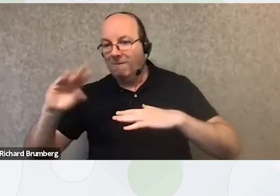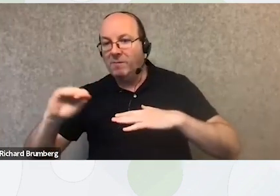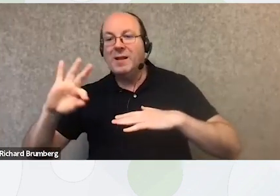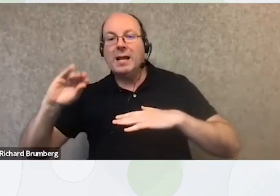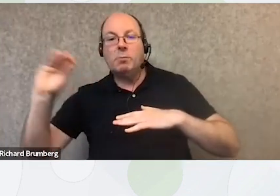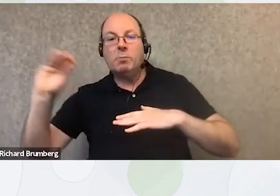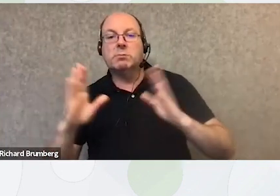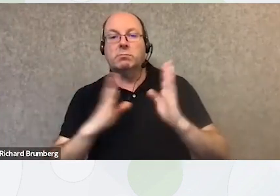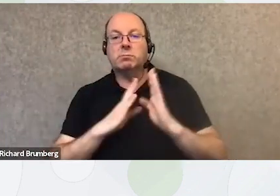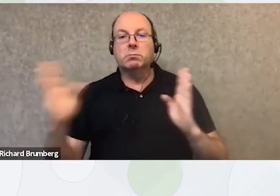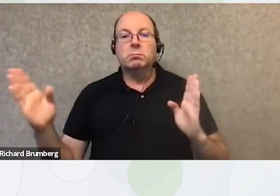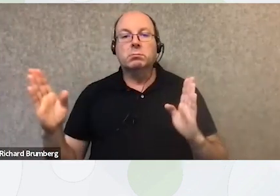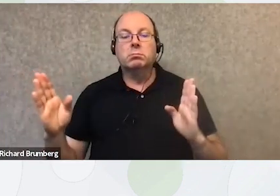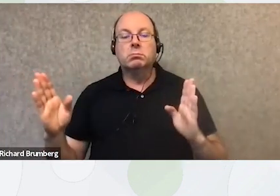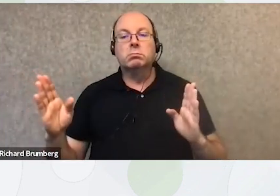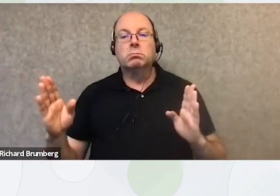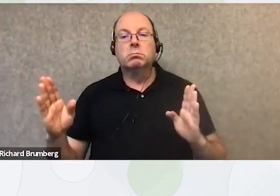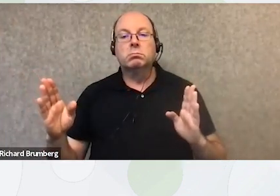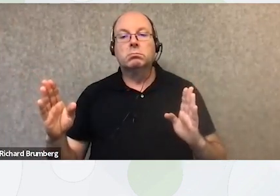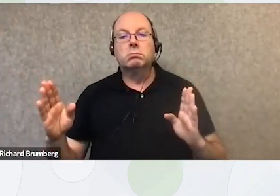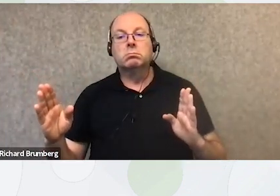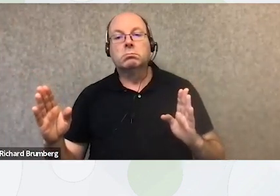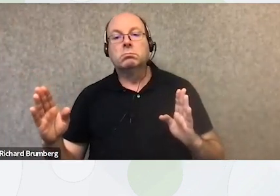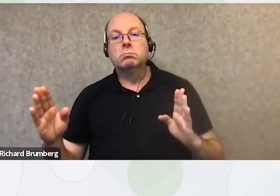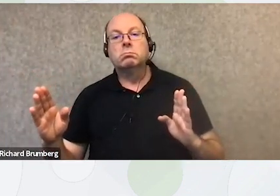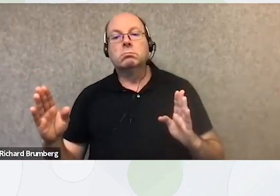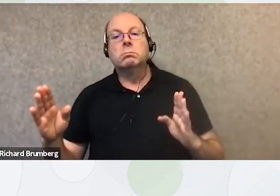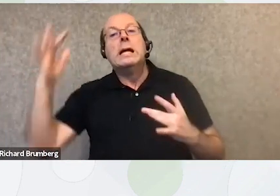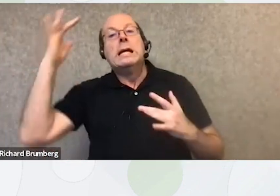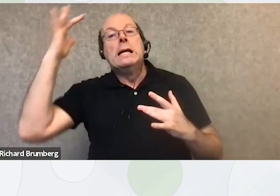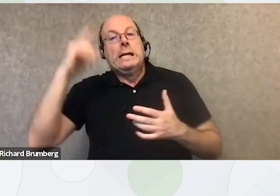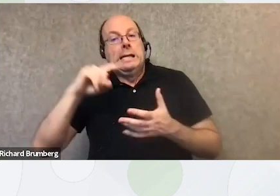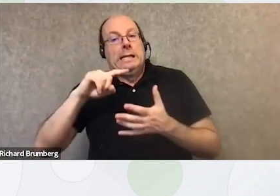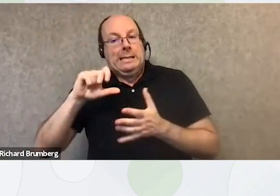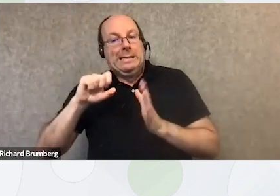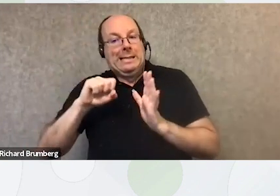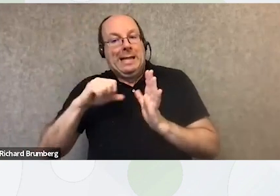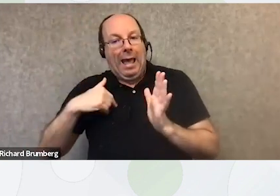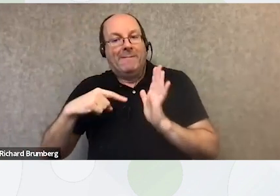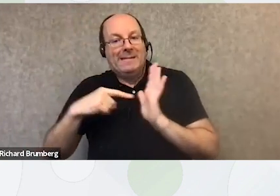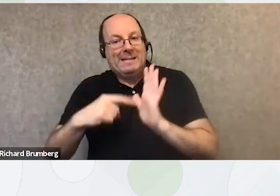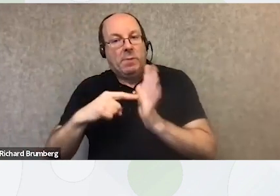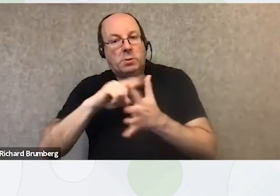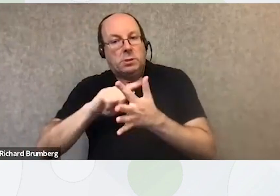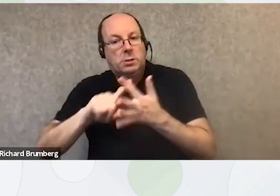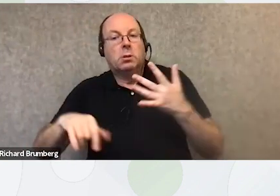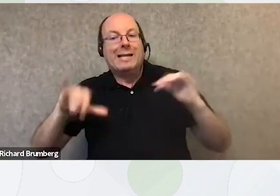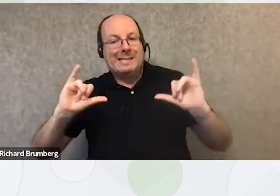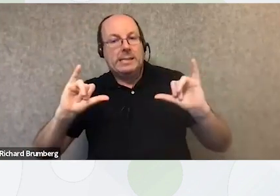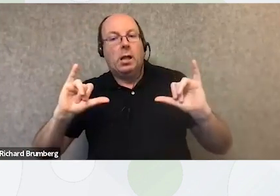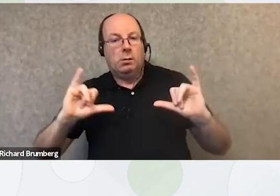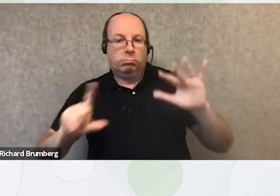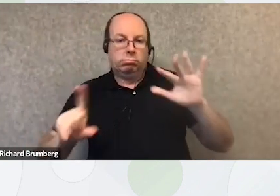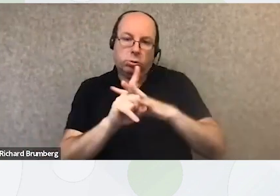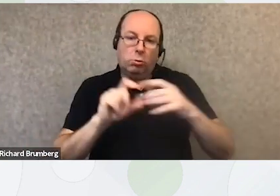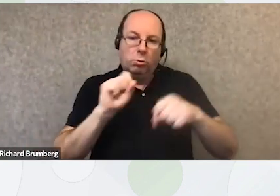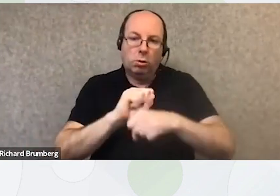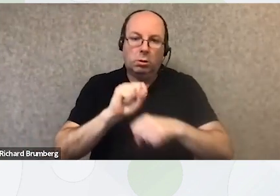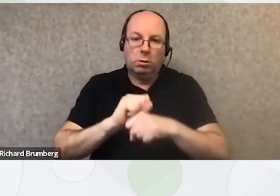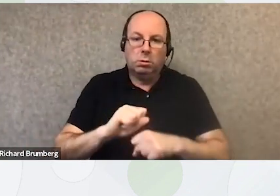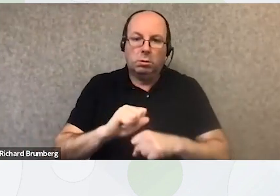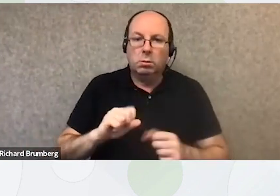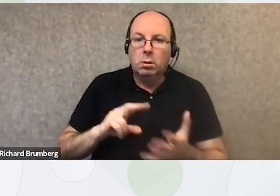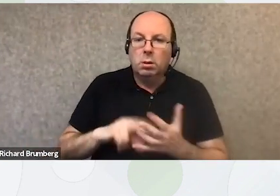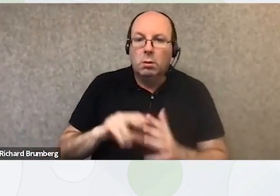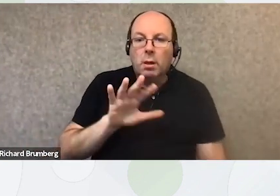reported that they've worked or would come to work when experiencing symptoms of infection. And this is, again, looking at over 500 respondents from